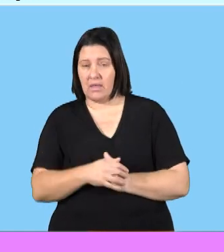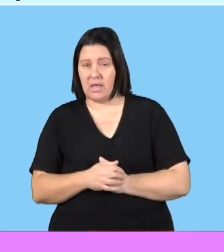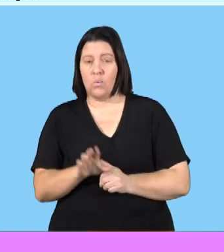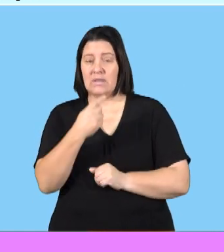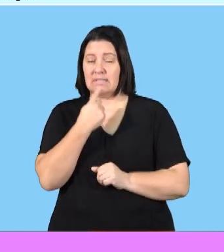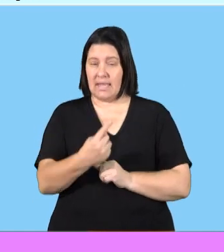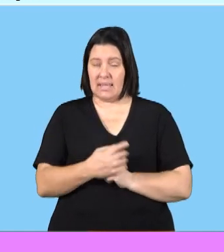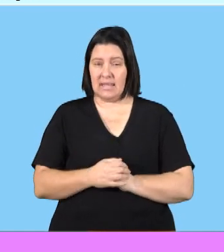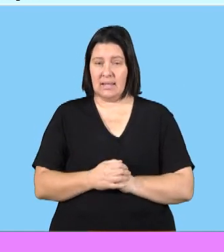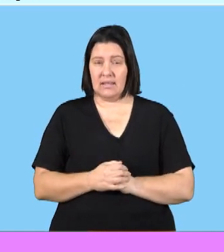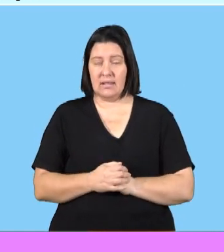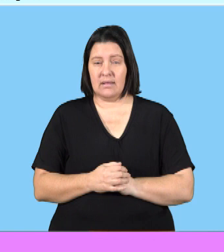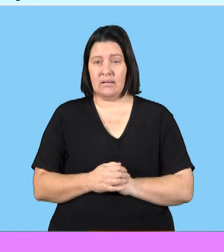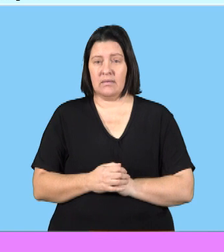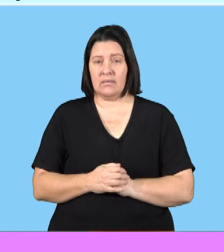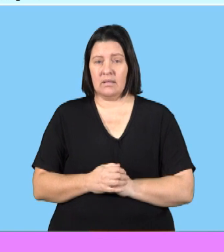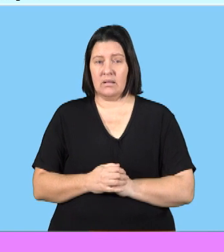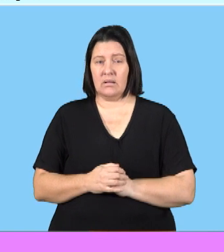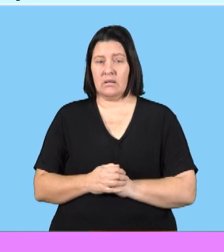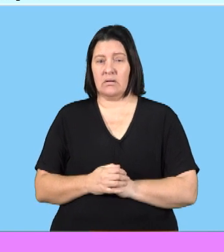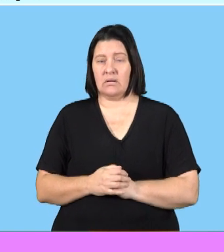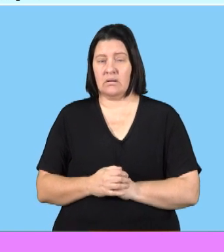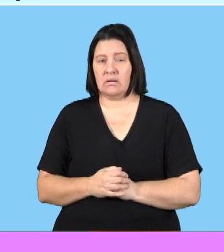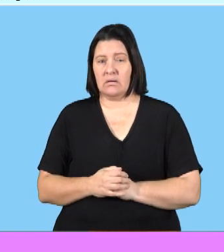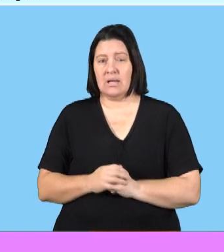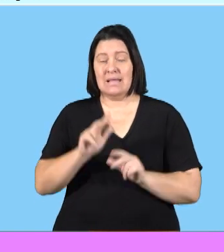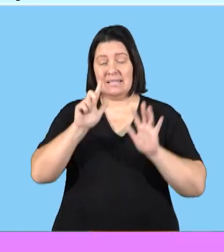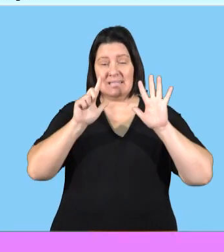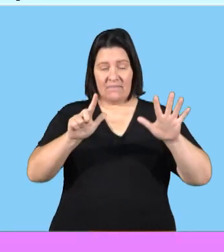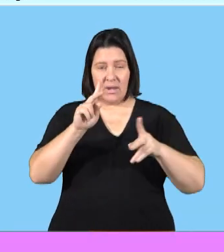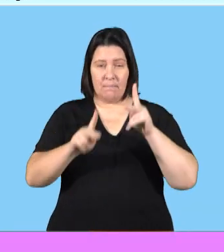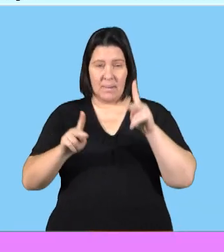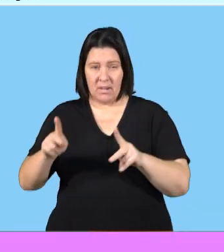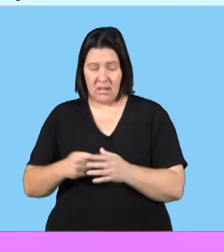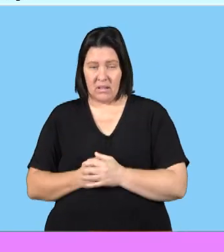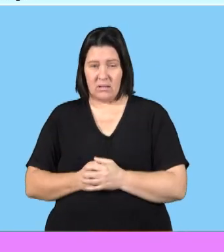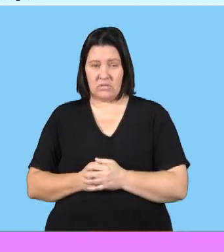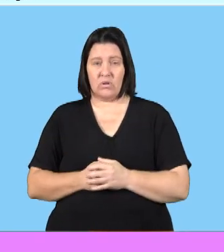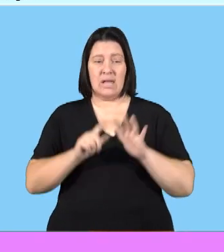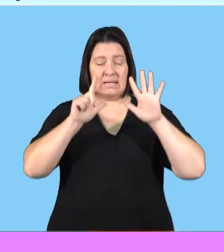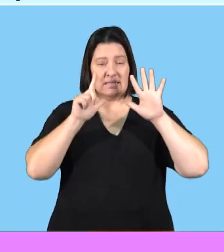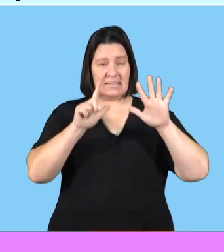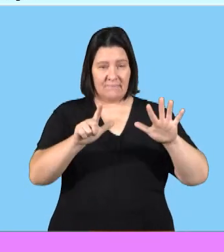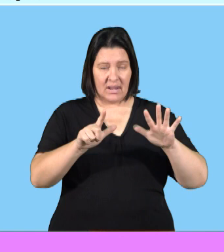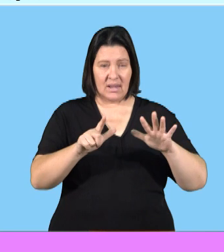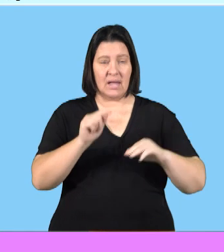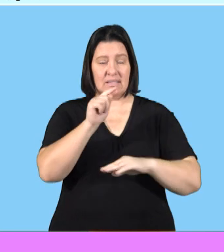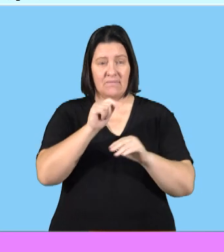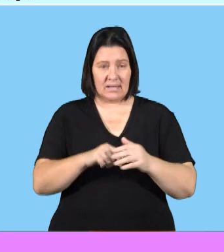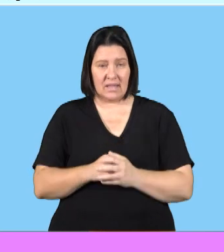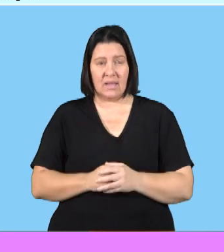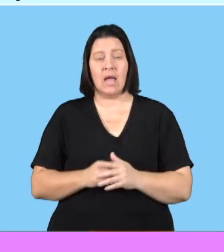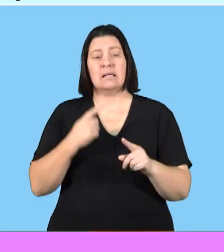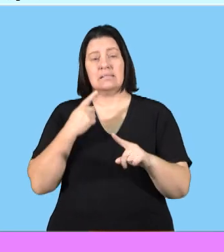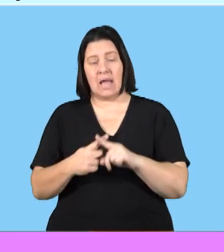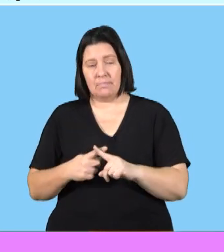remember, we are saying we are having 7 people. We divide the same units, and